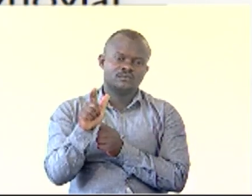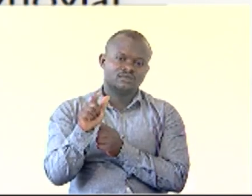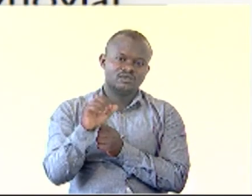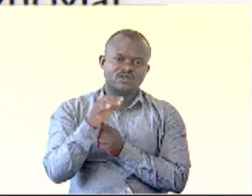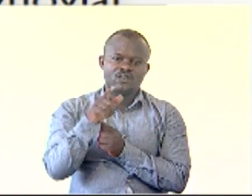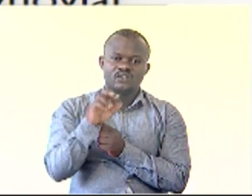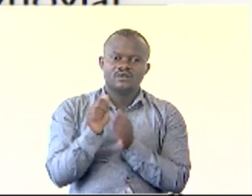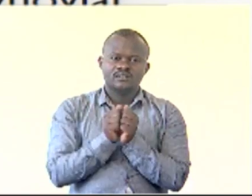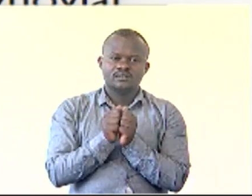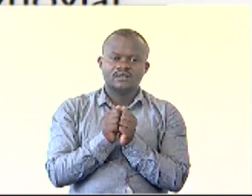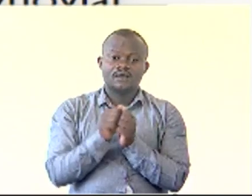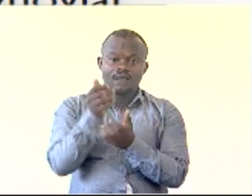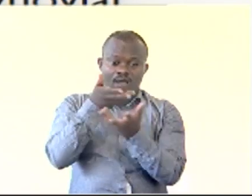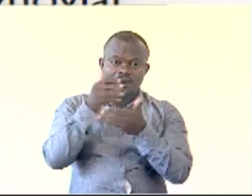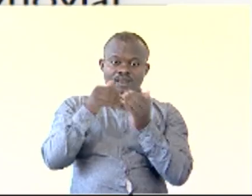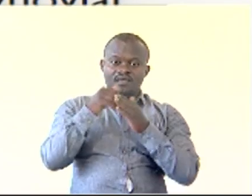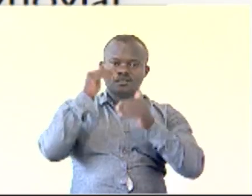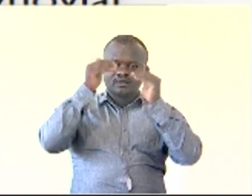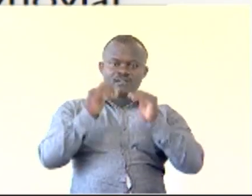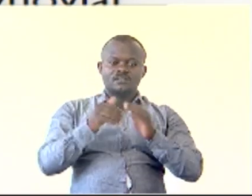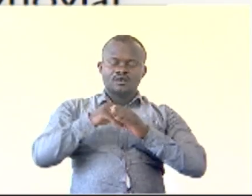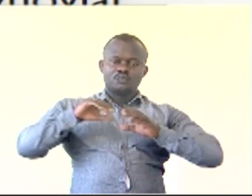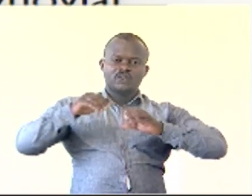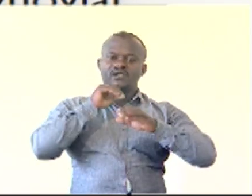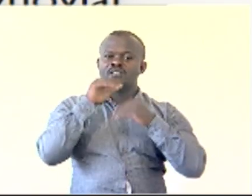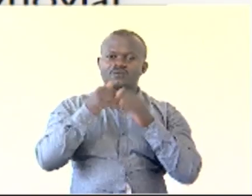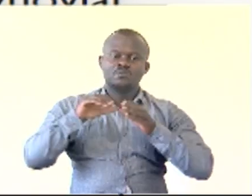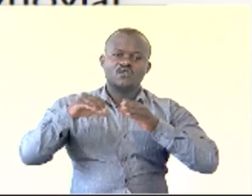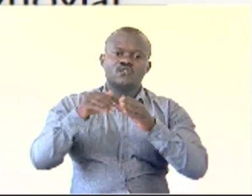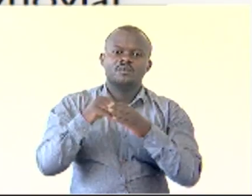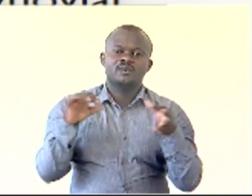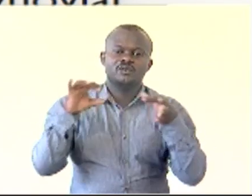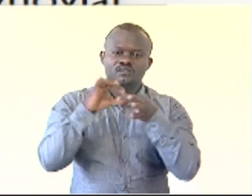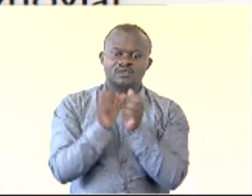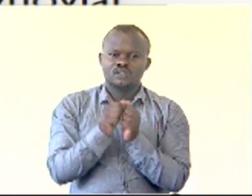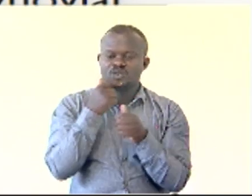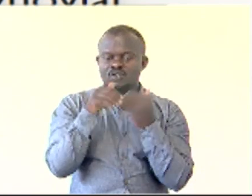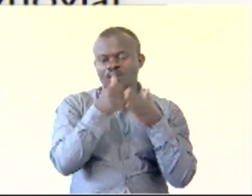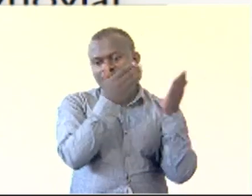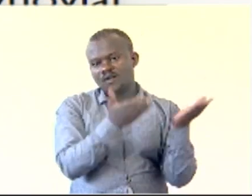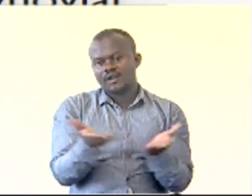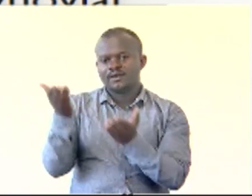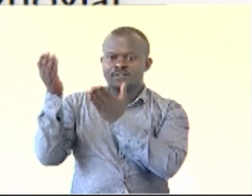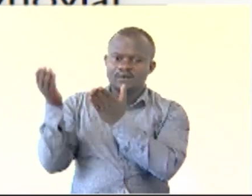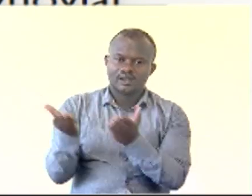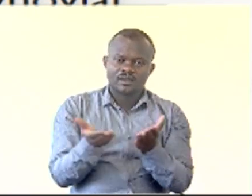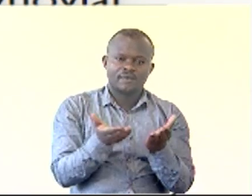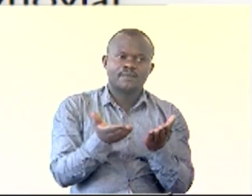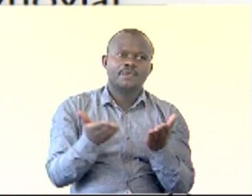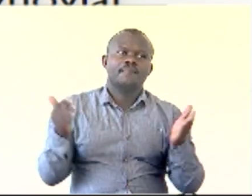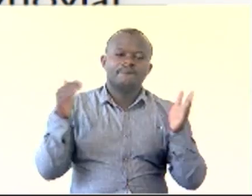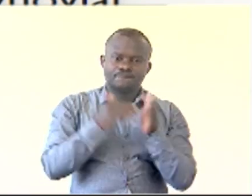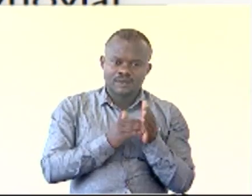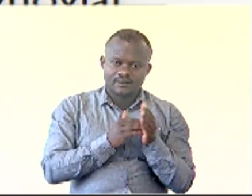And even you'll be able to analyze the structure of movable and immovable joints. So welcome to the lesson.